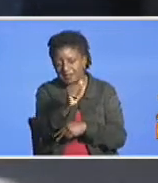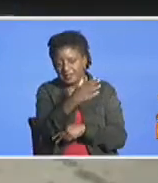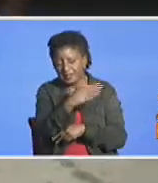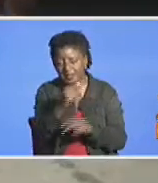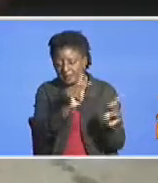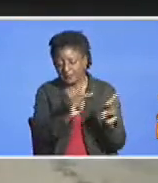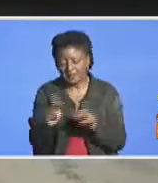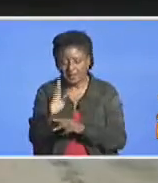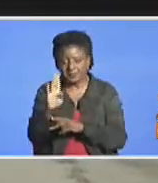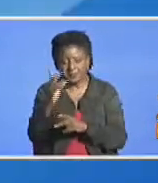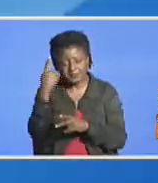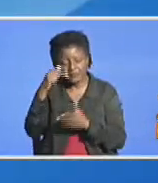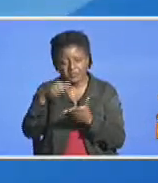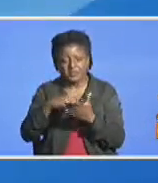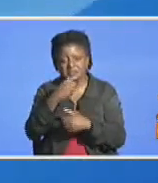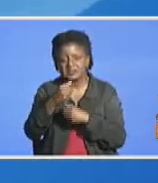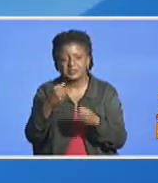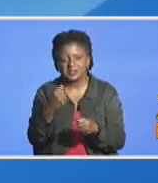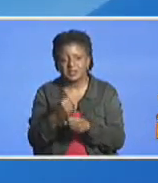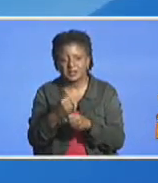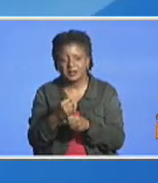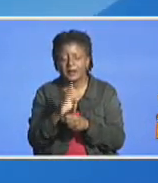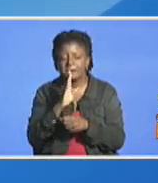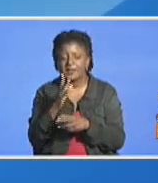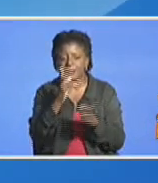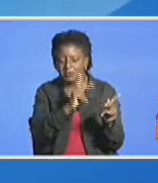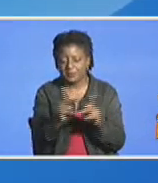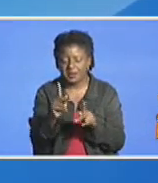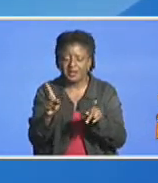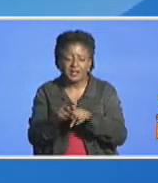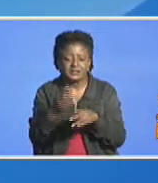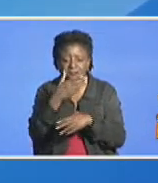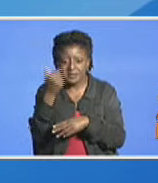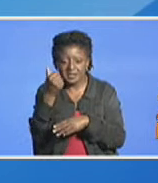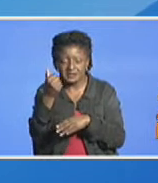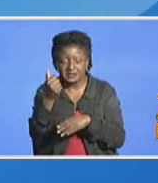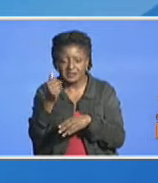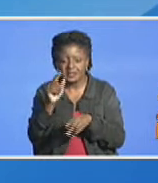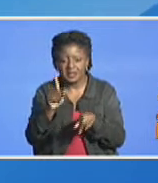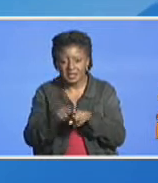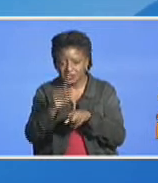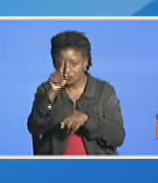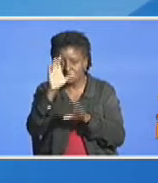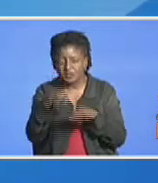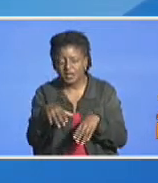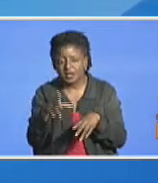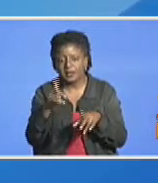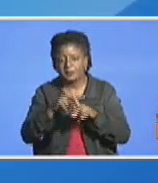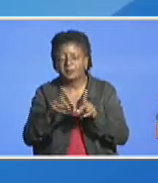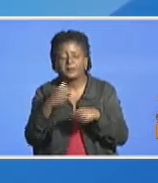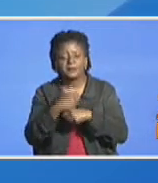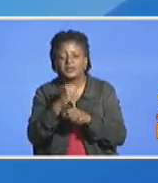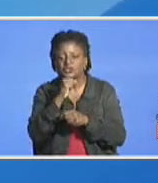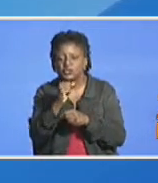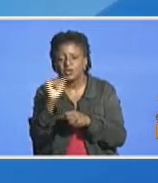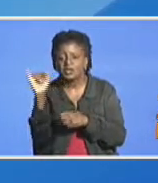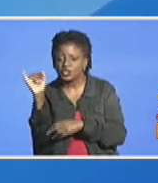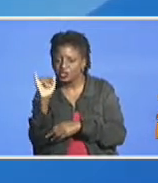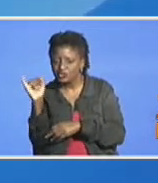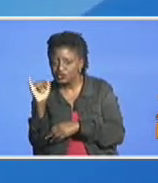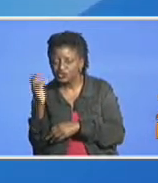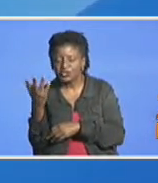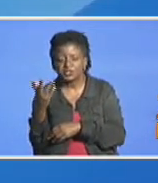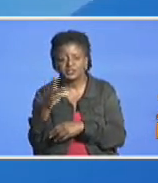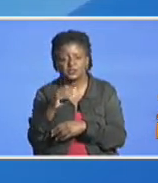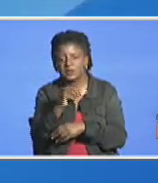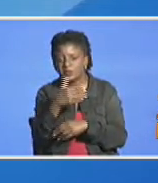season. You prepare as best as you can, but you make sure that, you know, as far as insurances or the likes of it, you